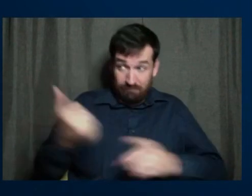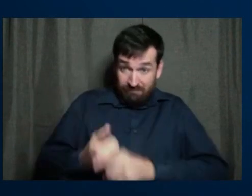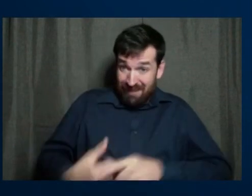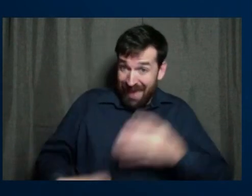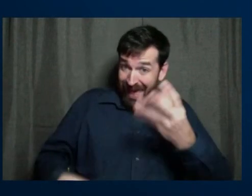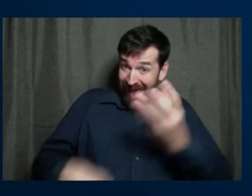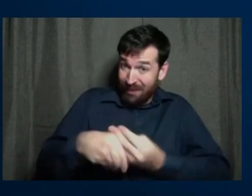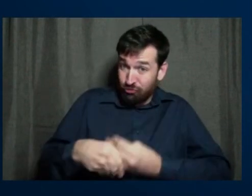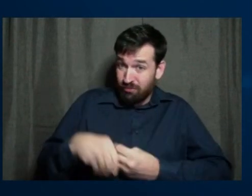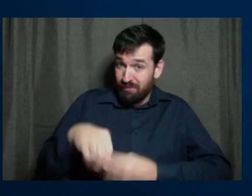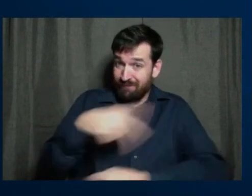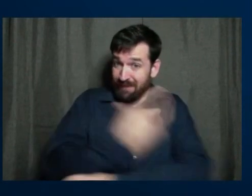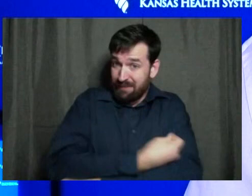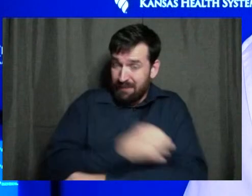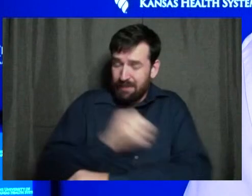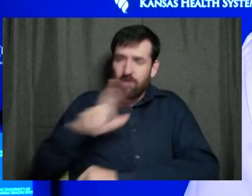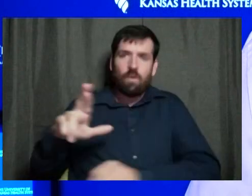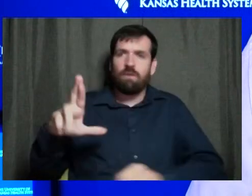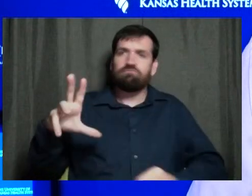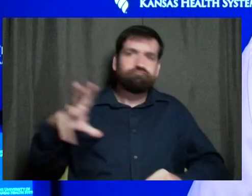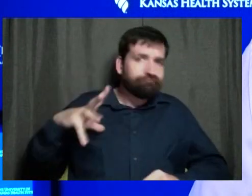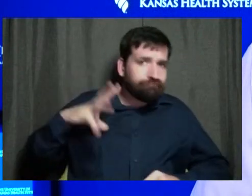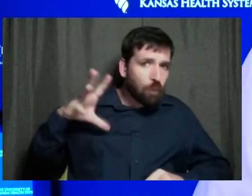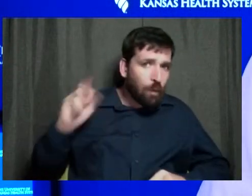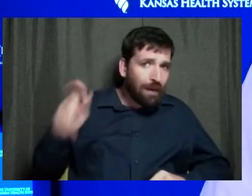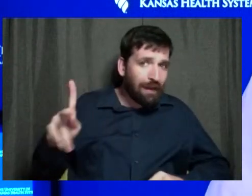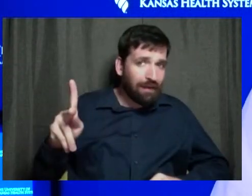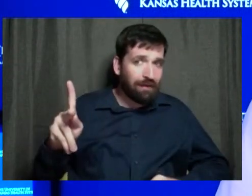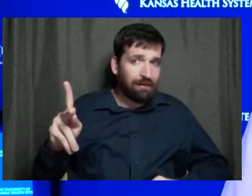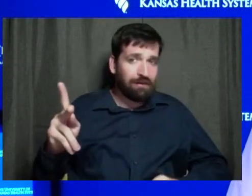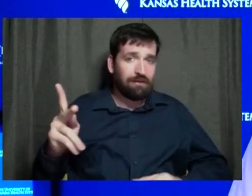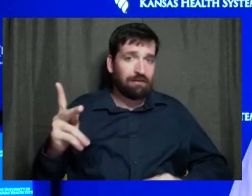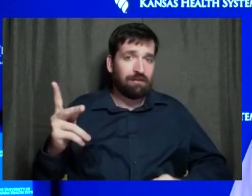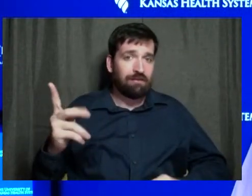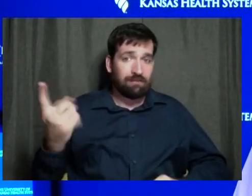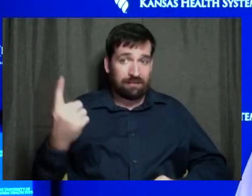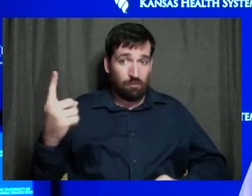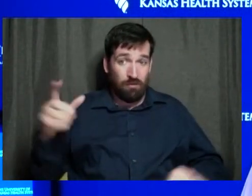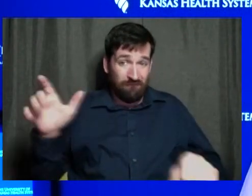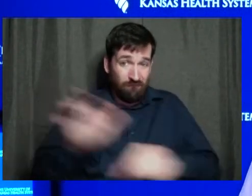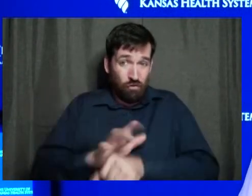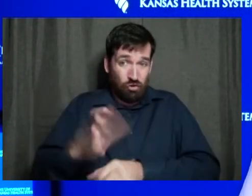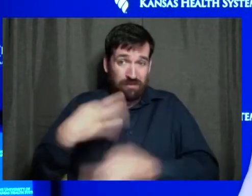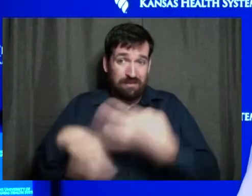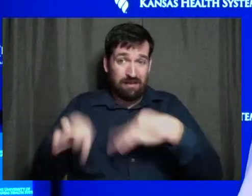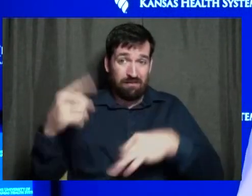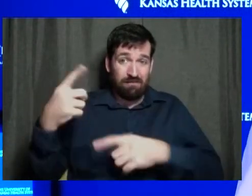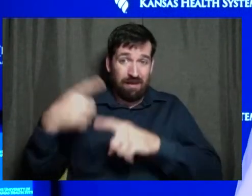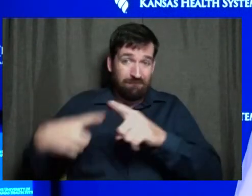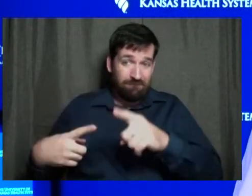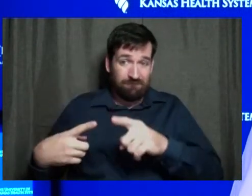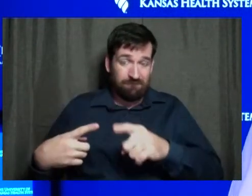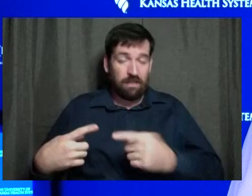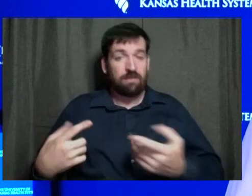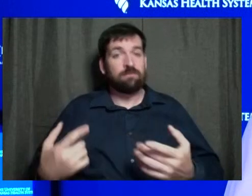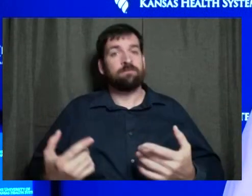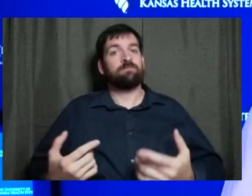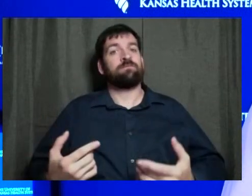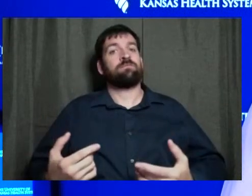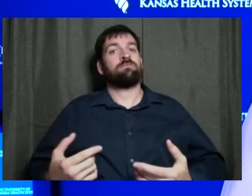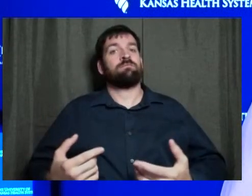it okay? Tell us more about that. Is it okay that someone got all instead of half? Yeah, I guess it's